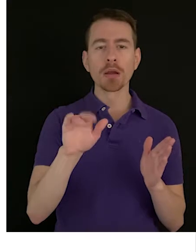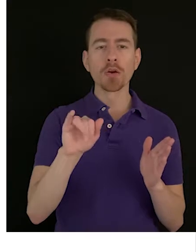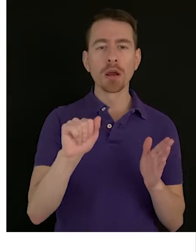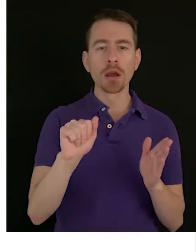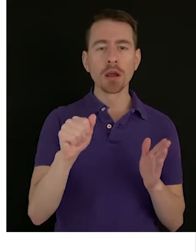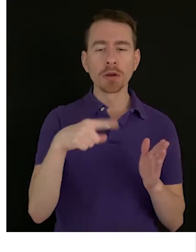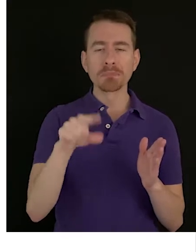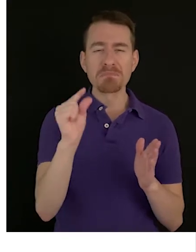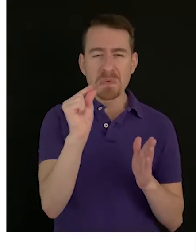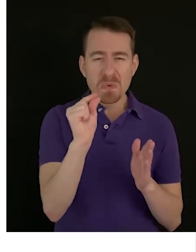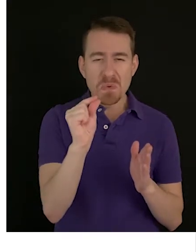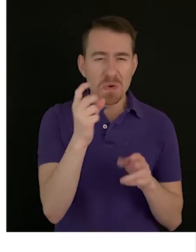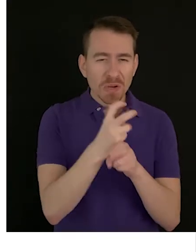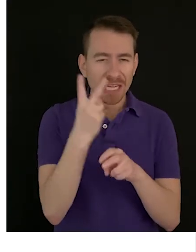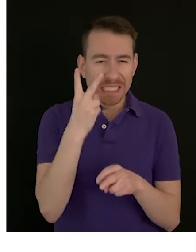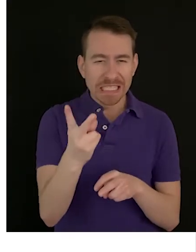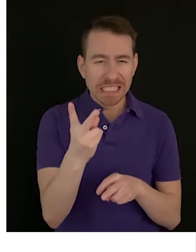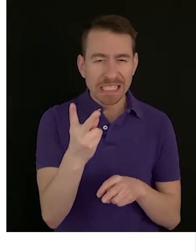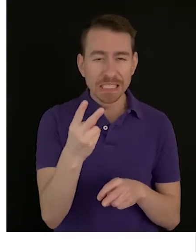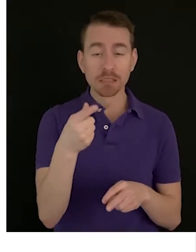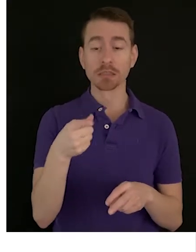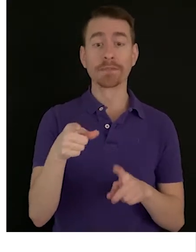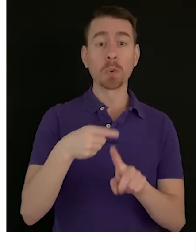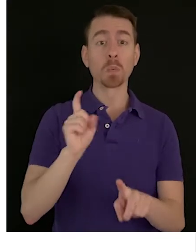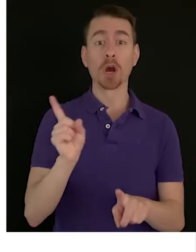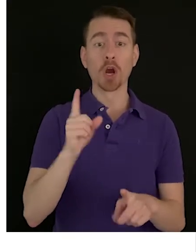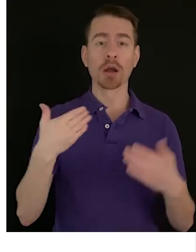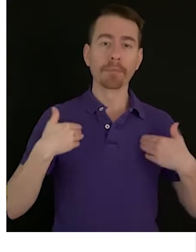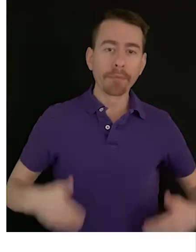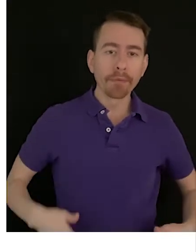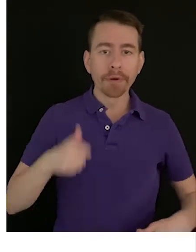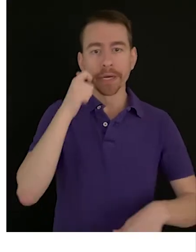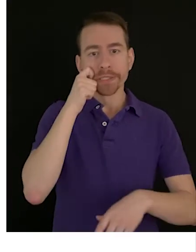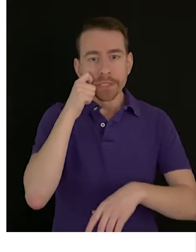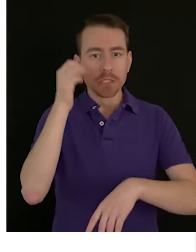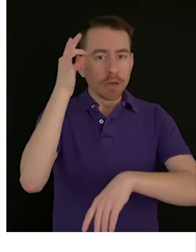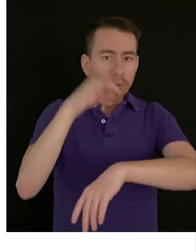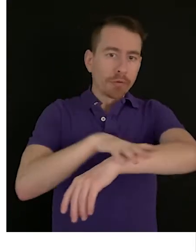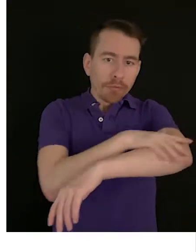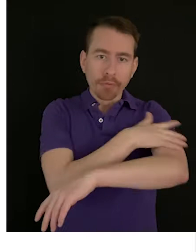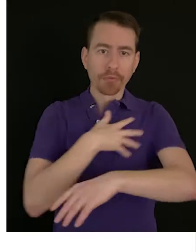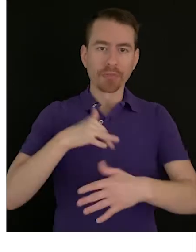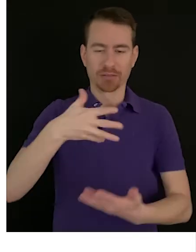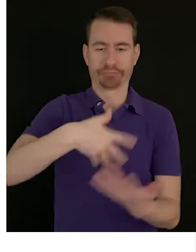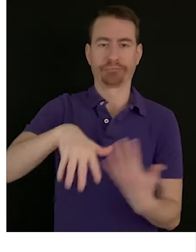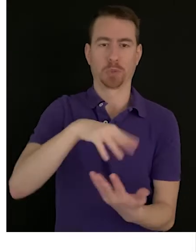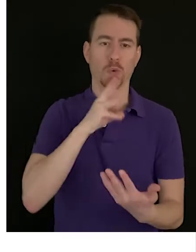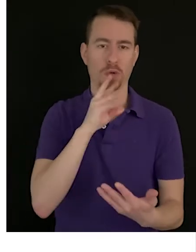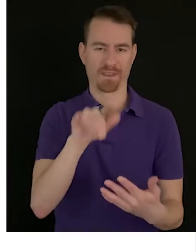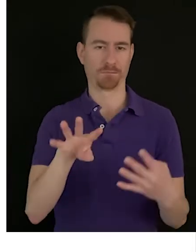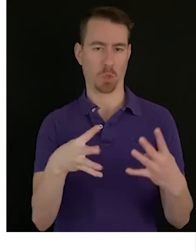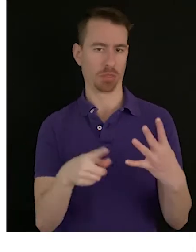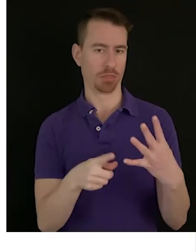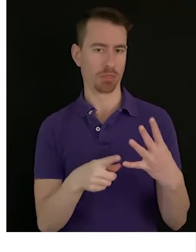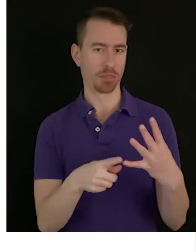microscopic organisms that live in people's bodies and on people's bodies get washed into our system too.